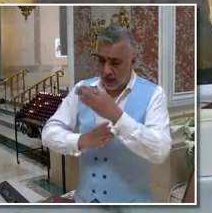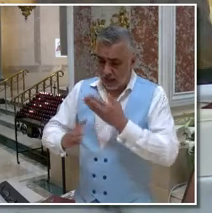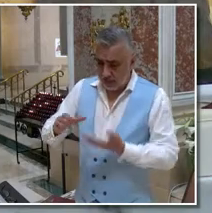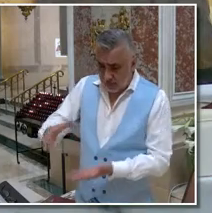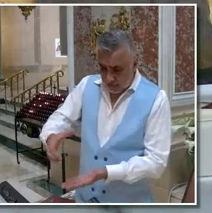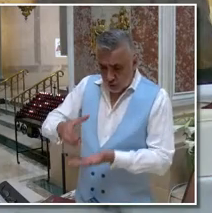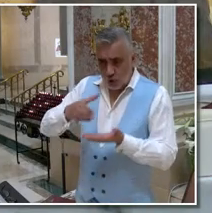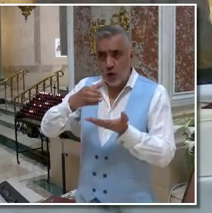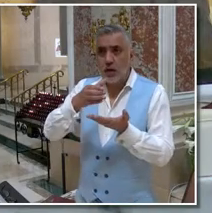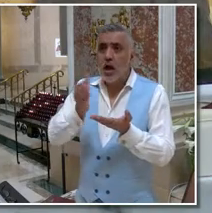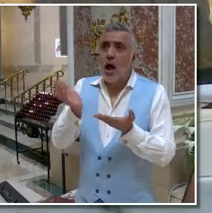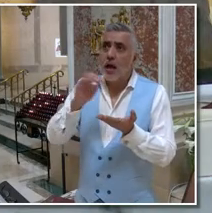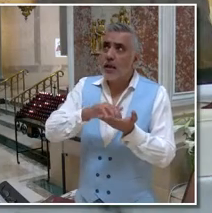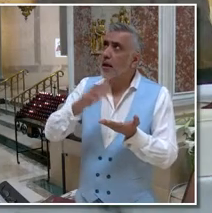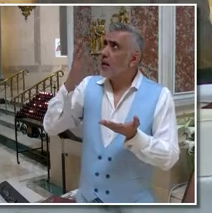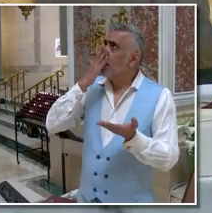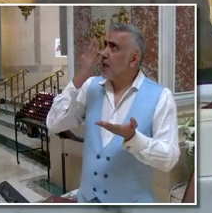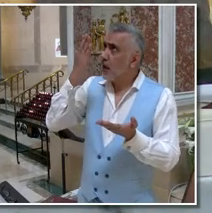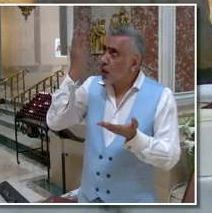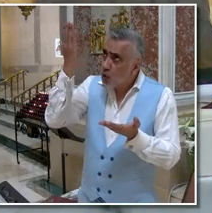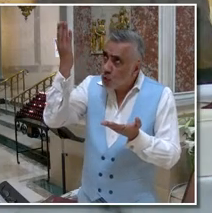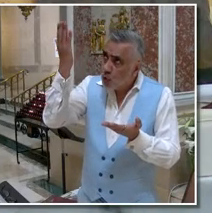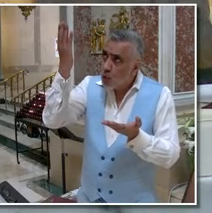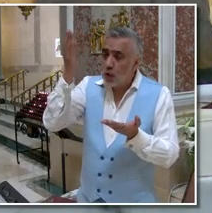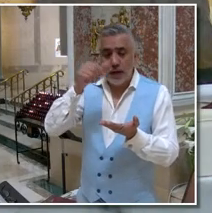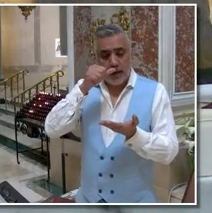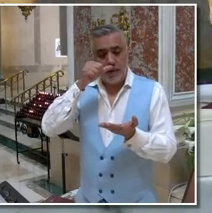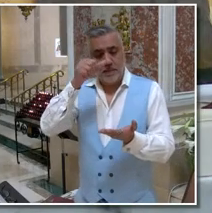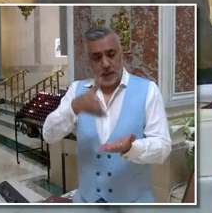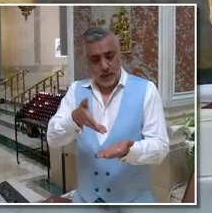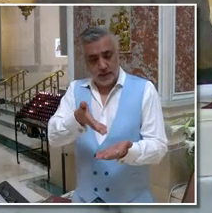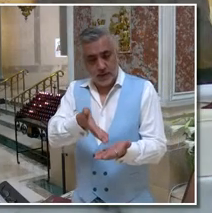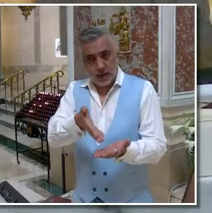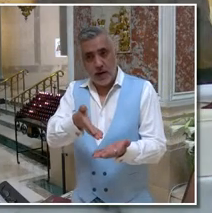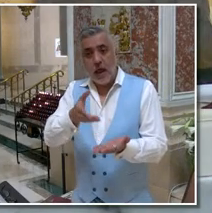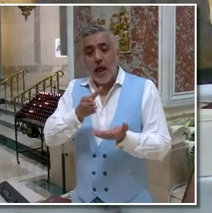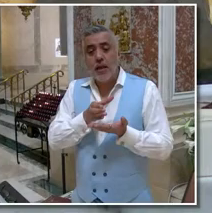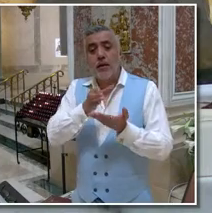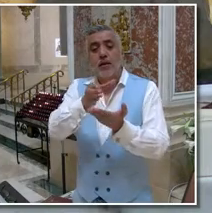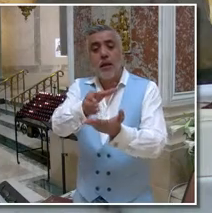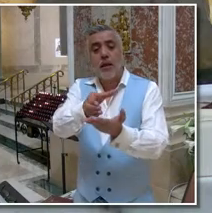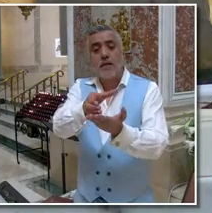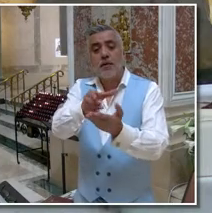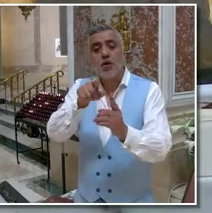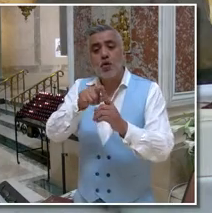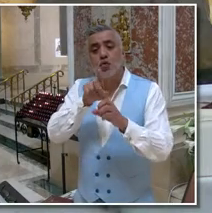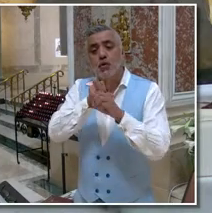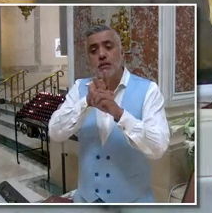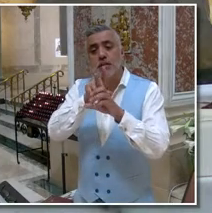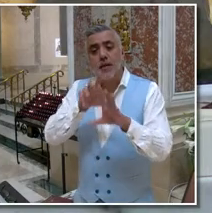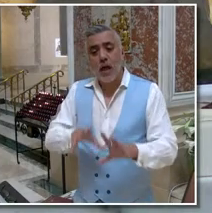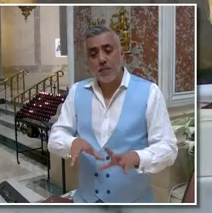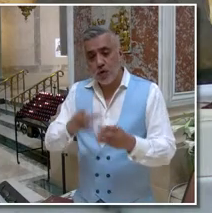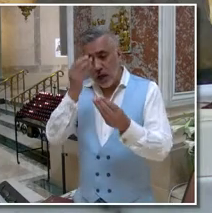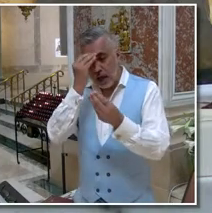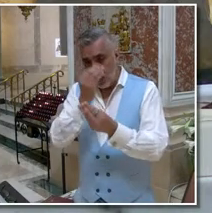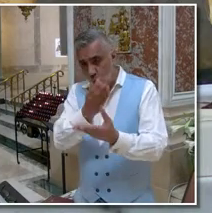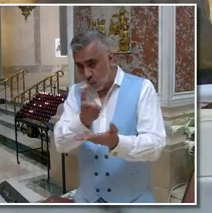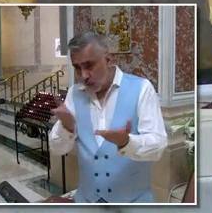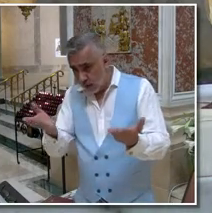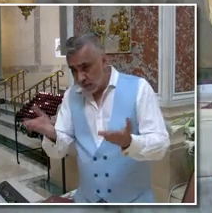and once more giving you thanks, he said the blessing and gave the chalice to his disciples,